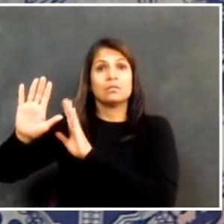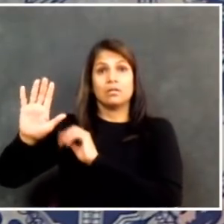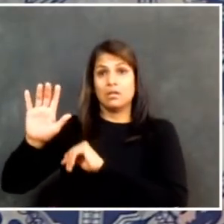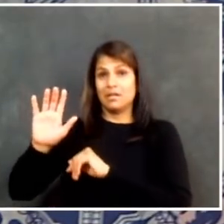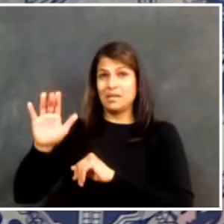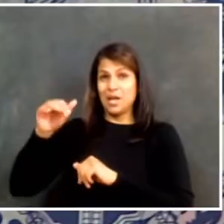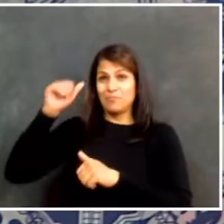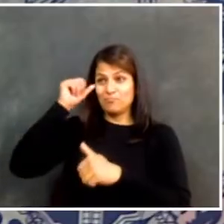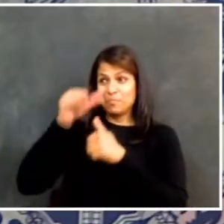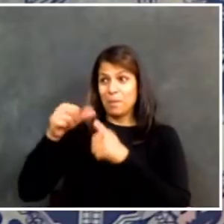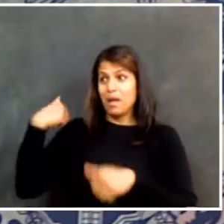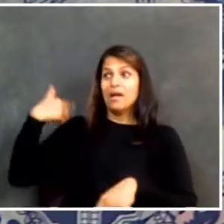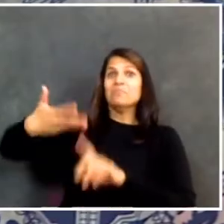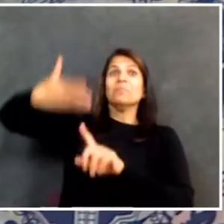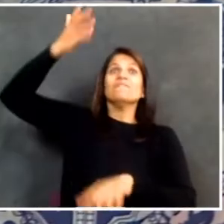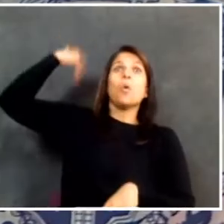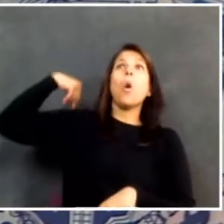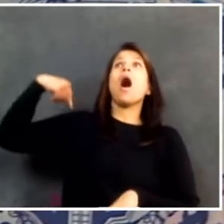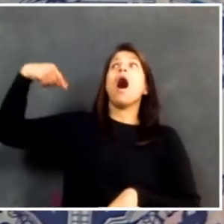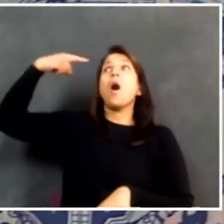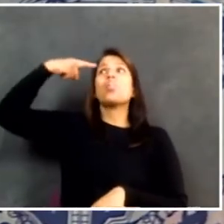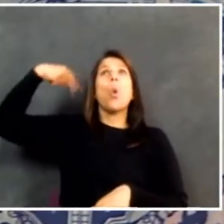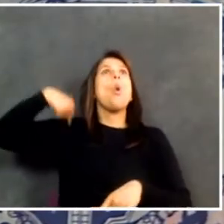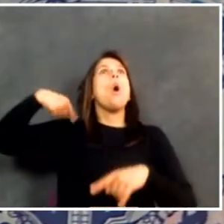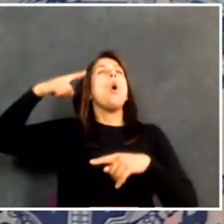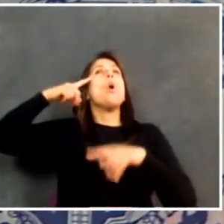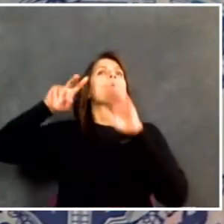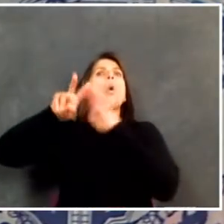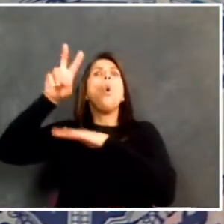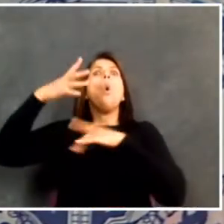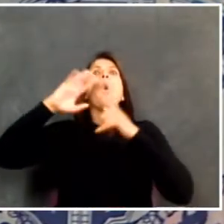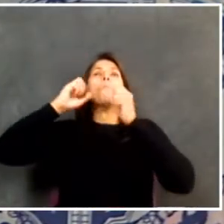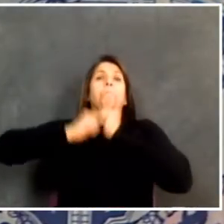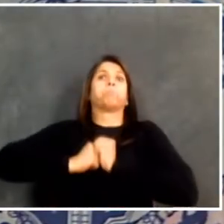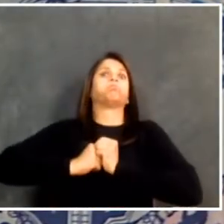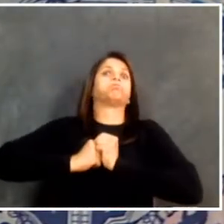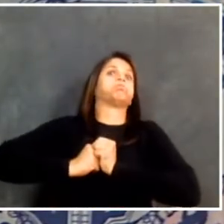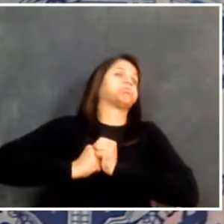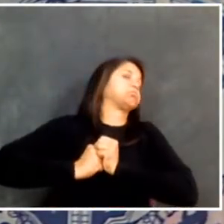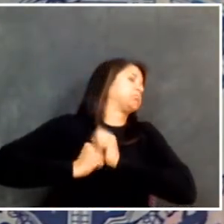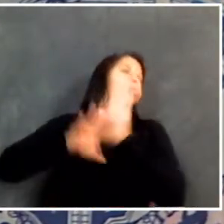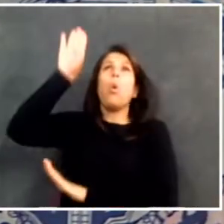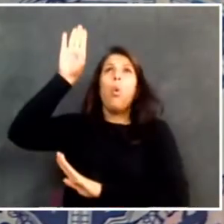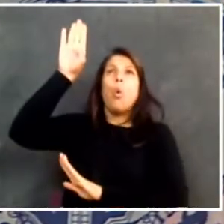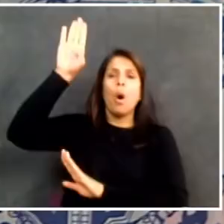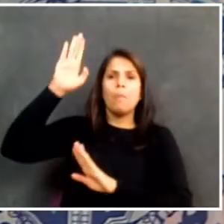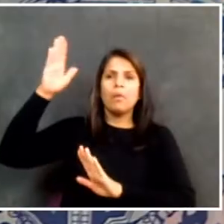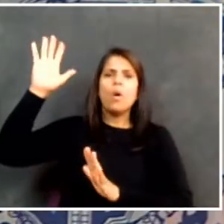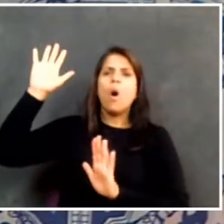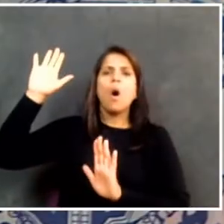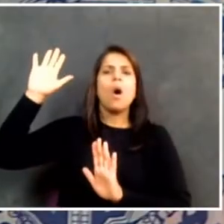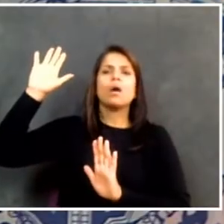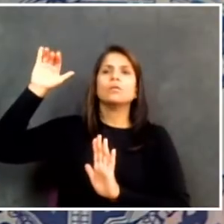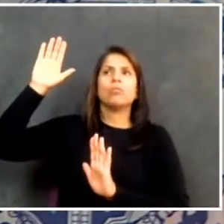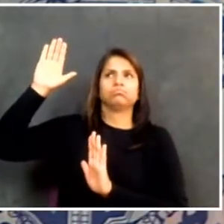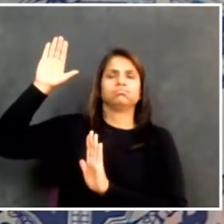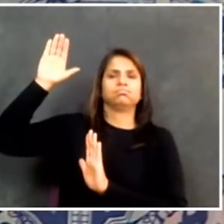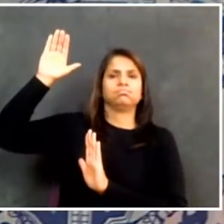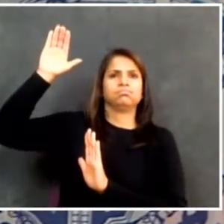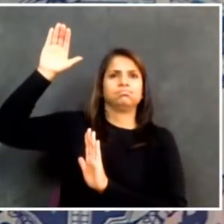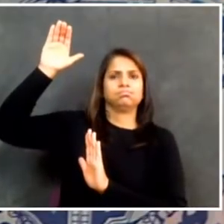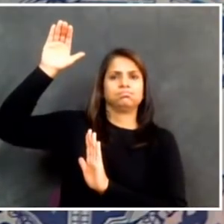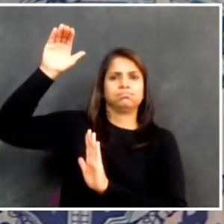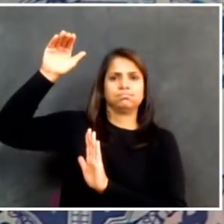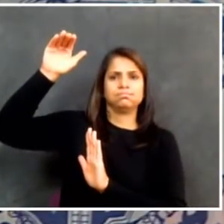So we don't need all those personnel right here this minute, but we need a plan that we could activate as many as that if things got bad.